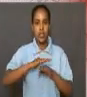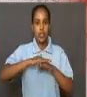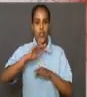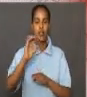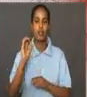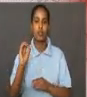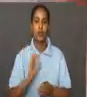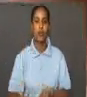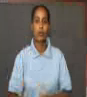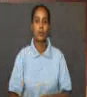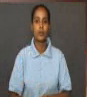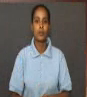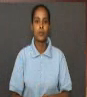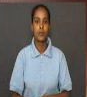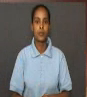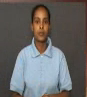than zero.